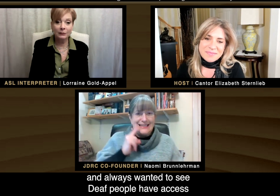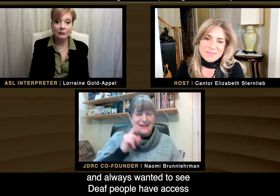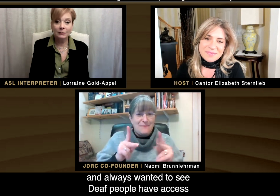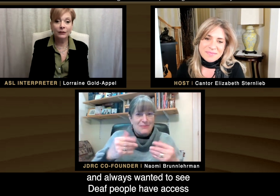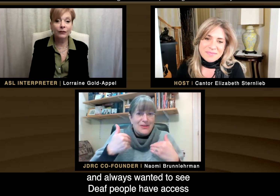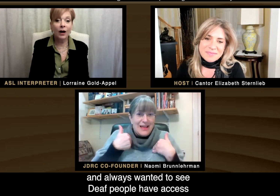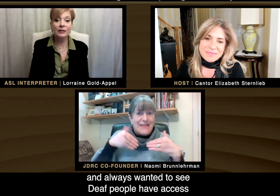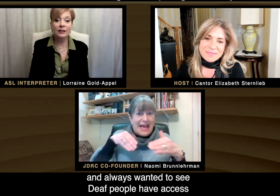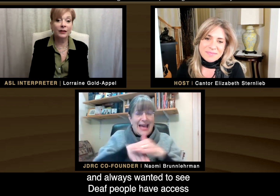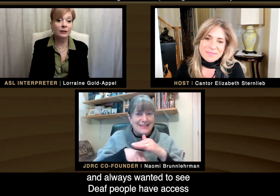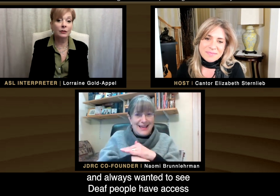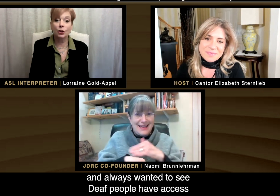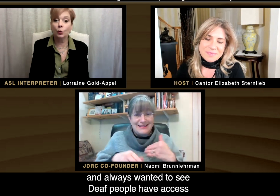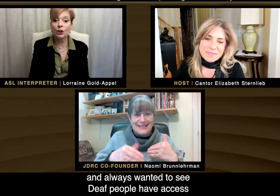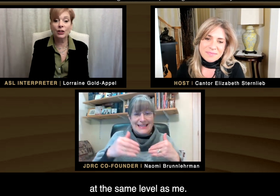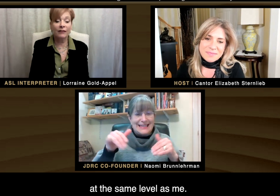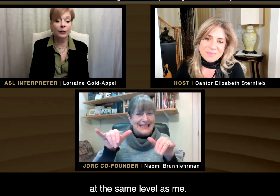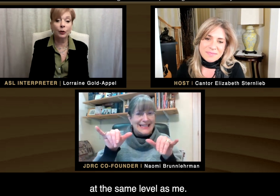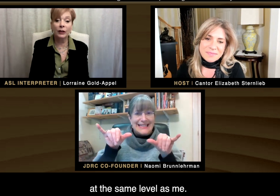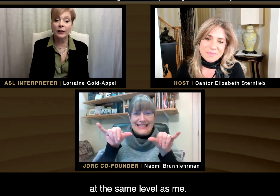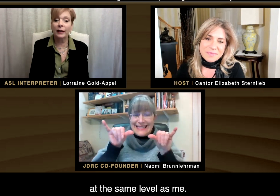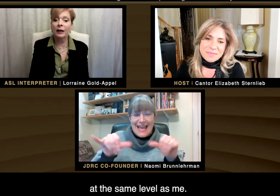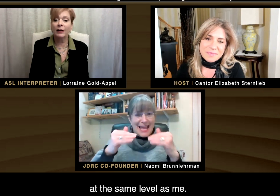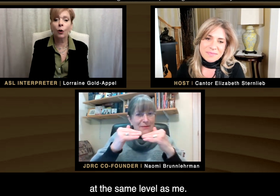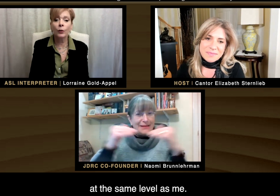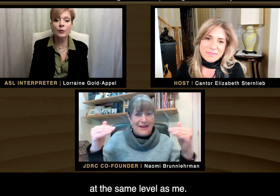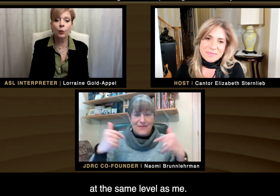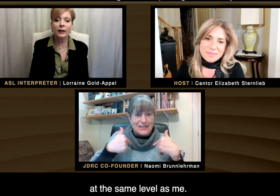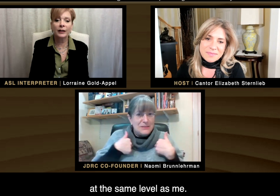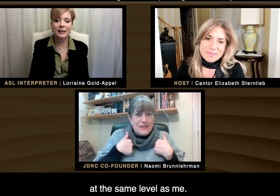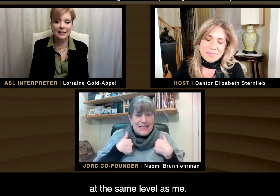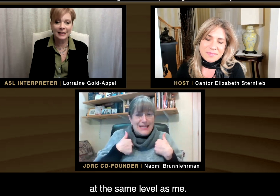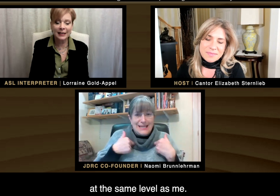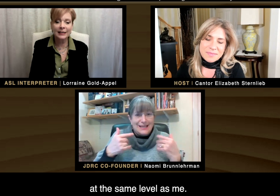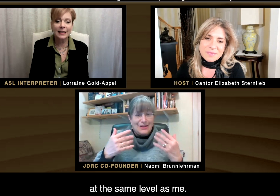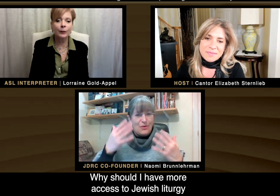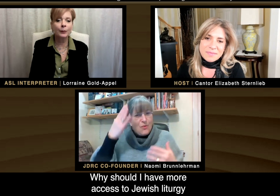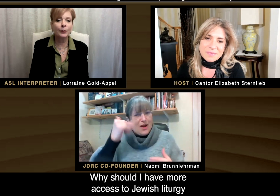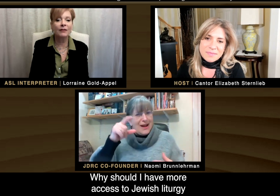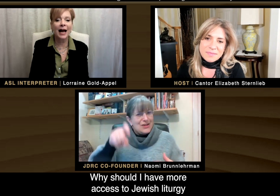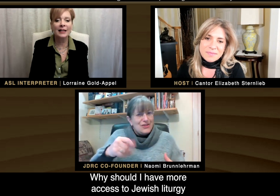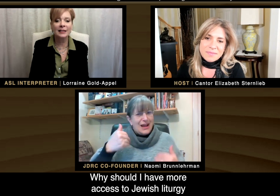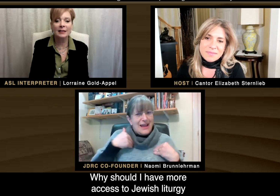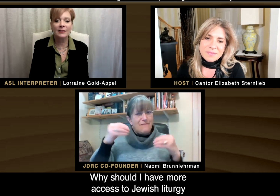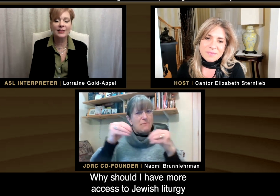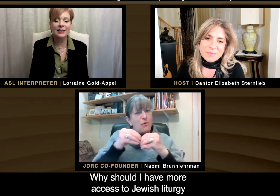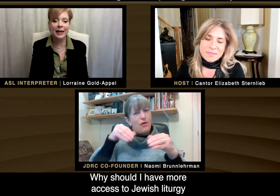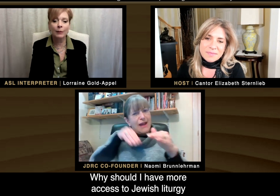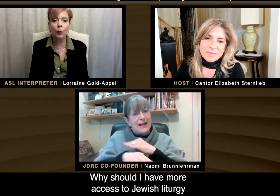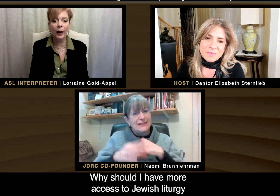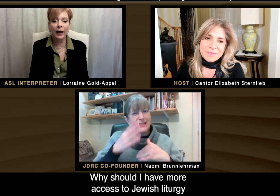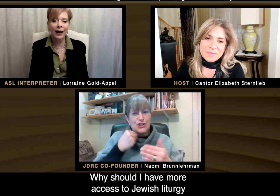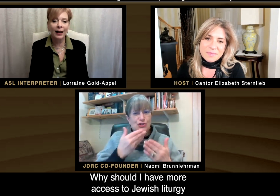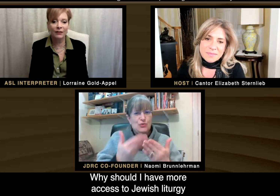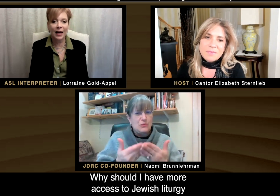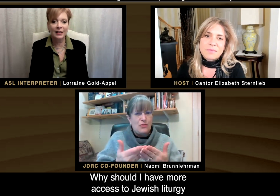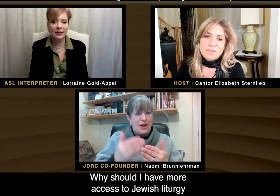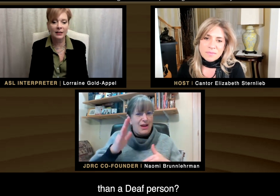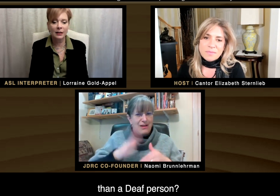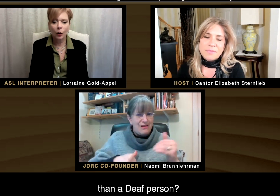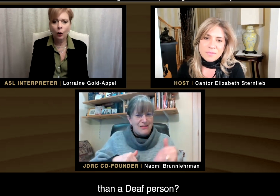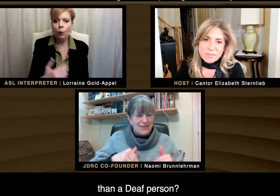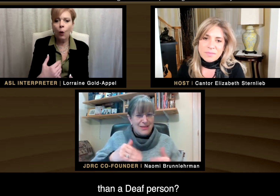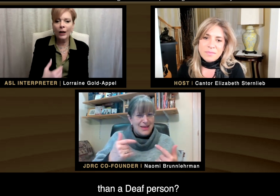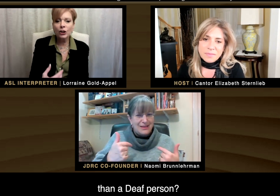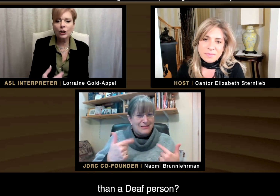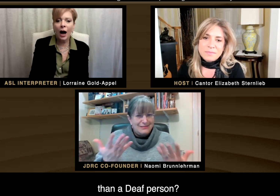I've been involved in the Jewish deaf community and have always wanted to see deaf people have access the same way I have